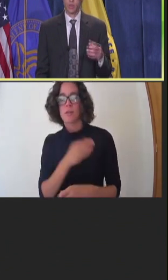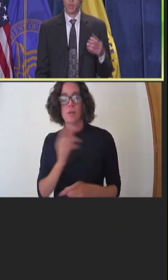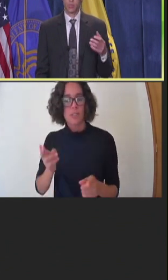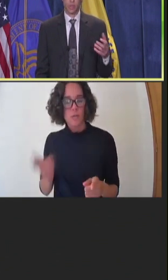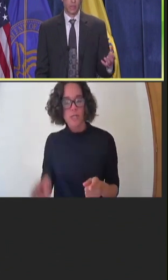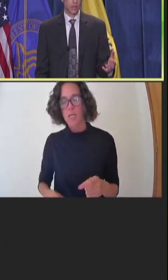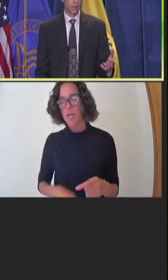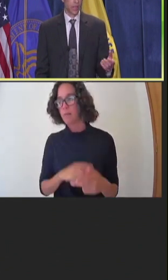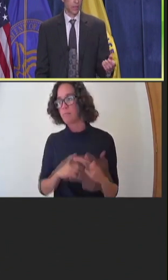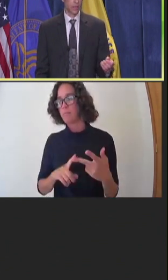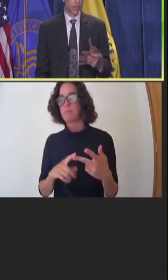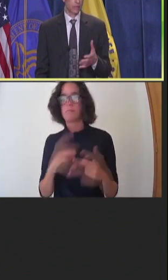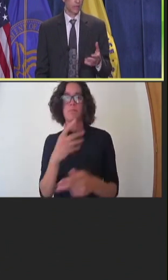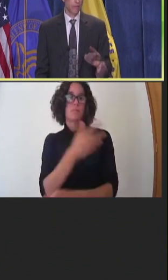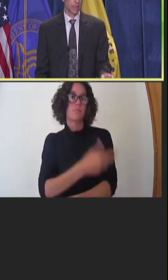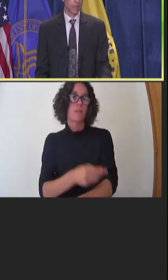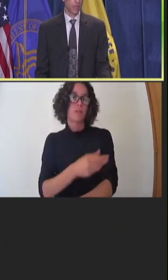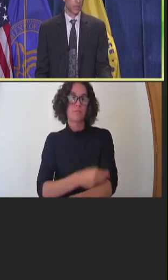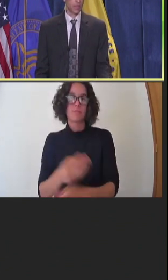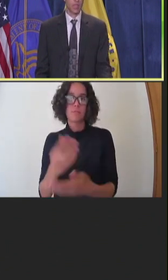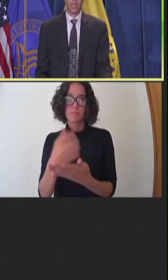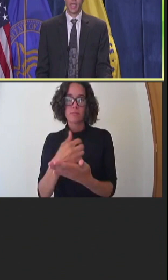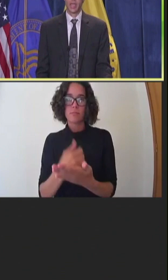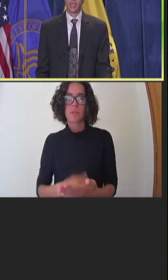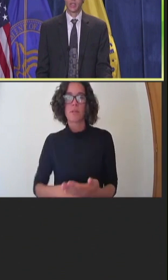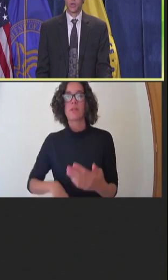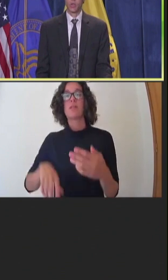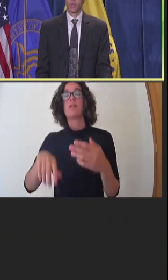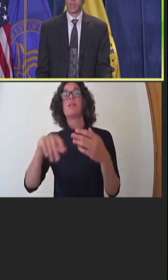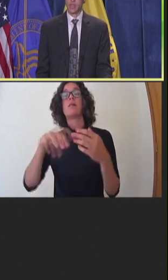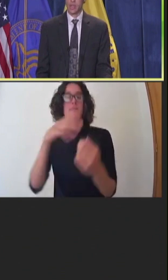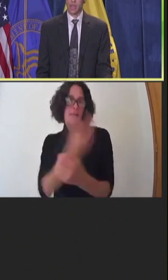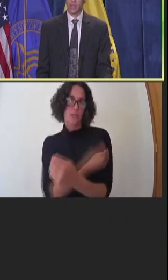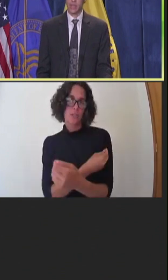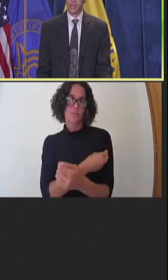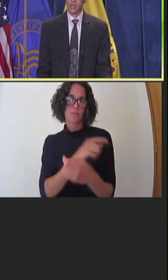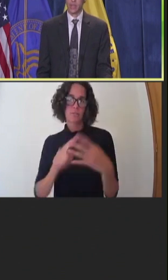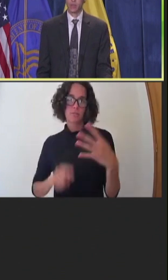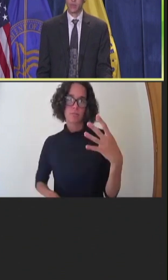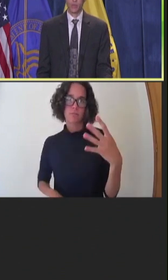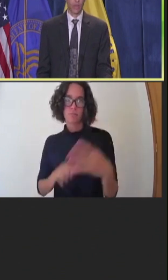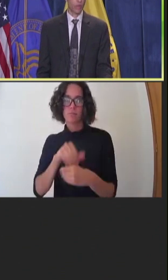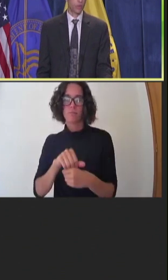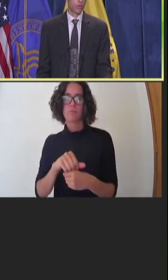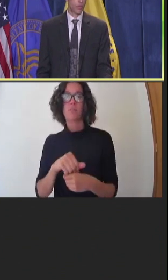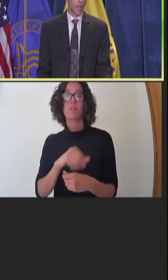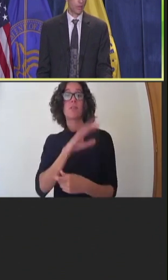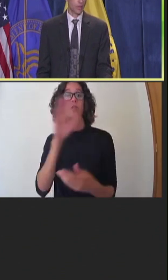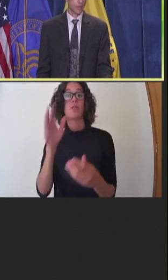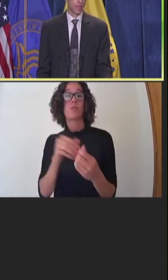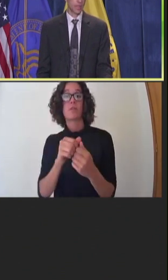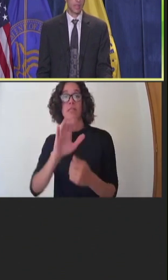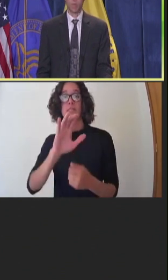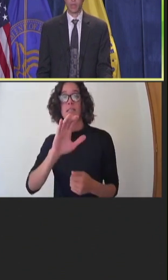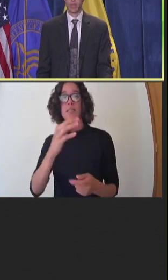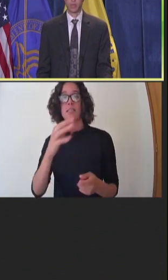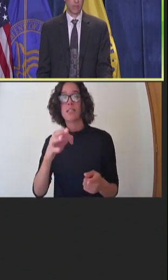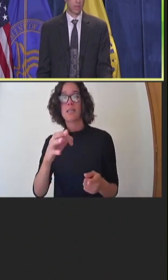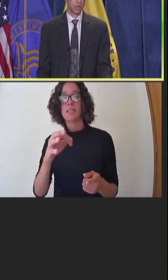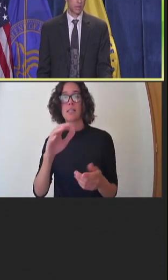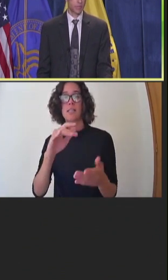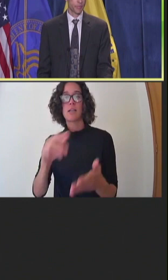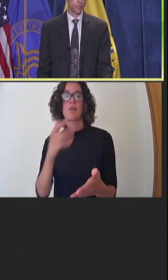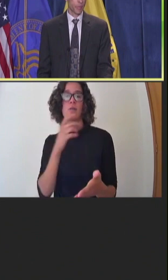performed blood collection and vaccination. And in total, within the C19 study, we recruited 2,016